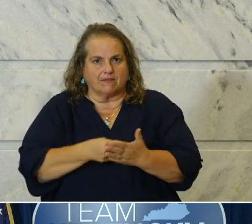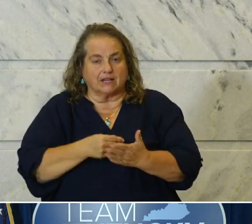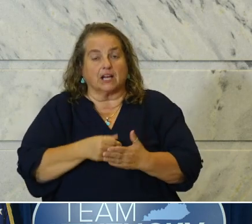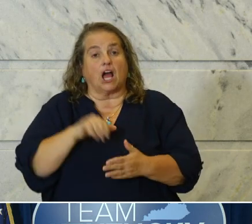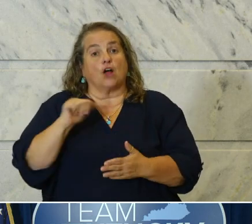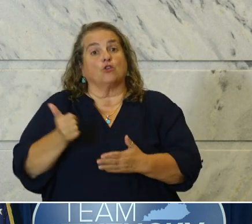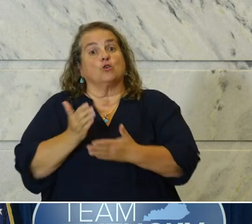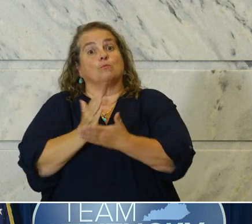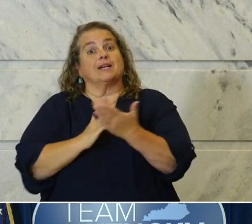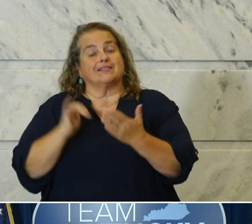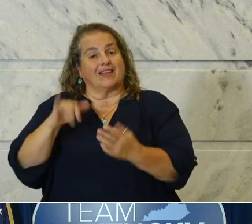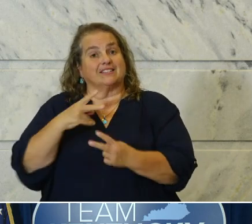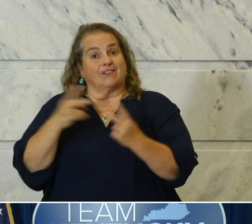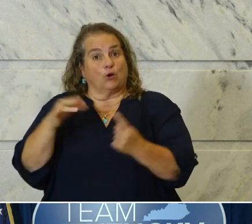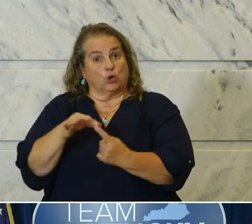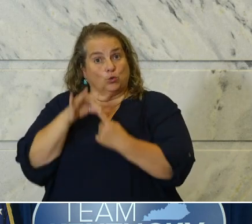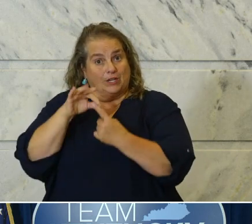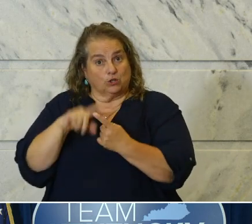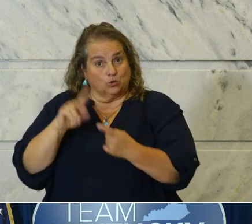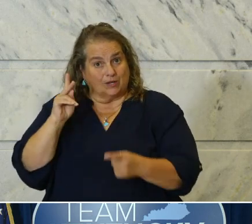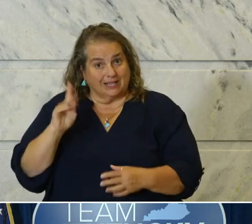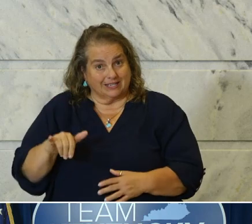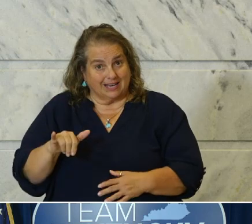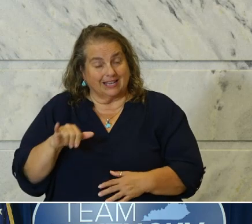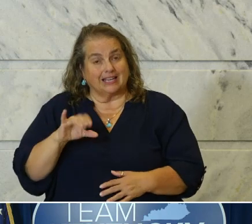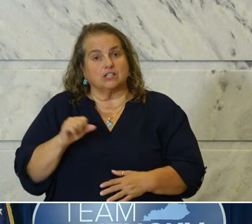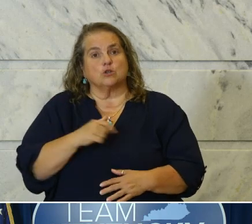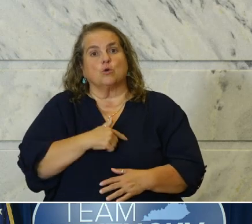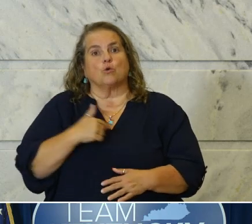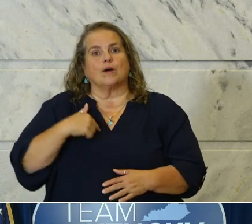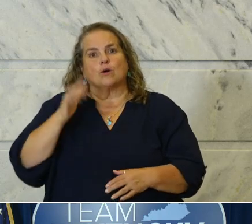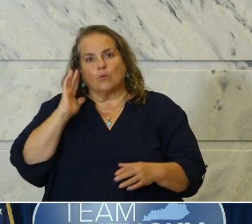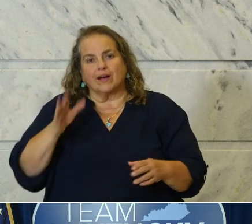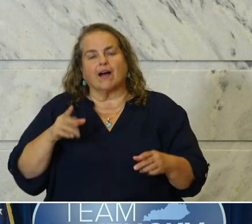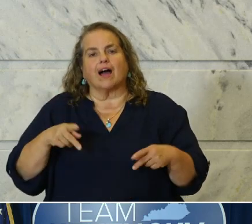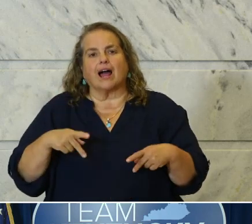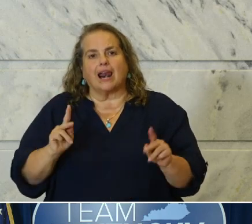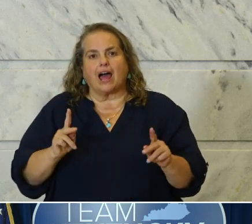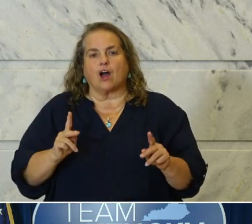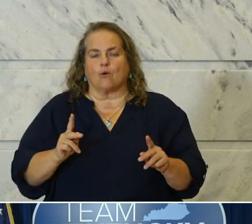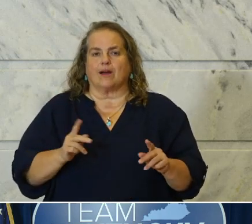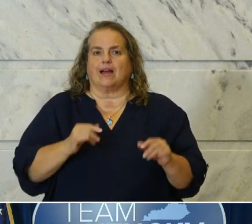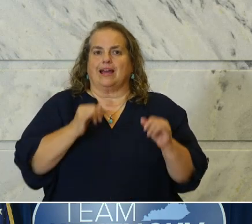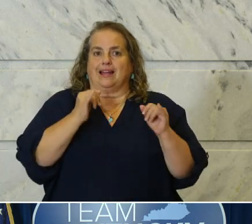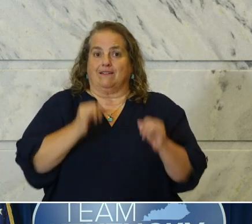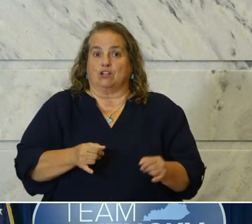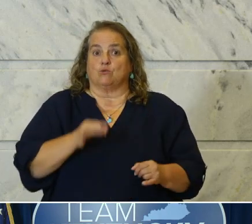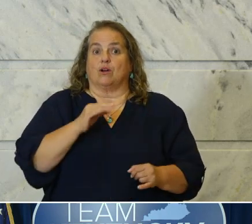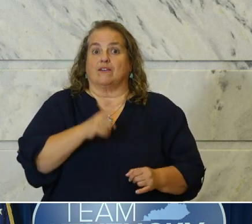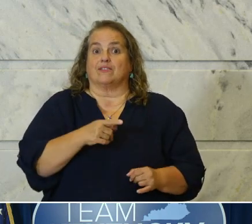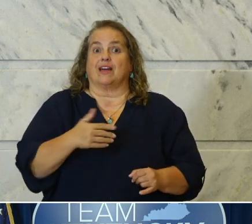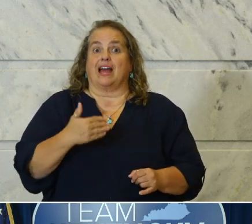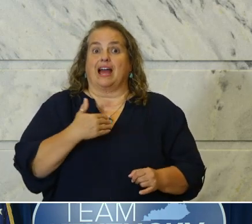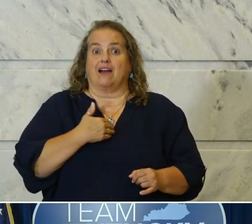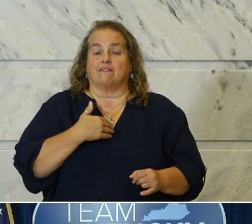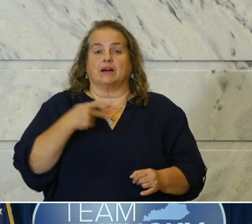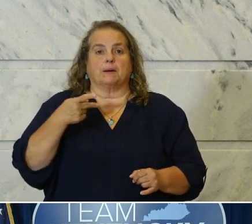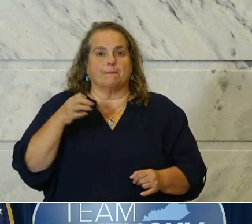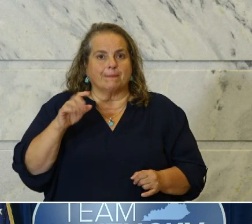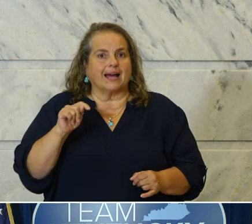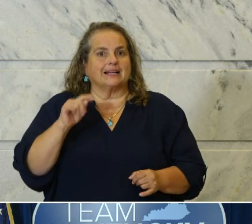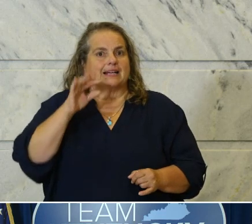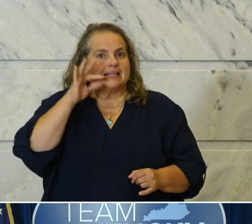to Kentucky is that we are going to allow an individual, if they have a pet, a cat, a